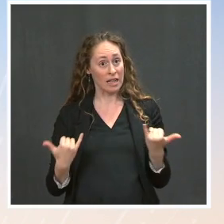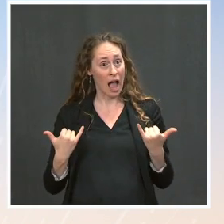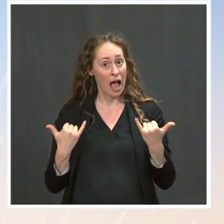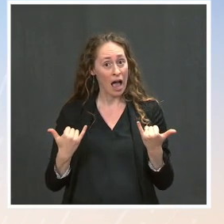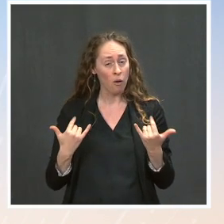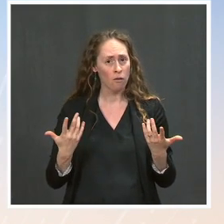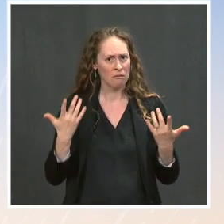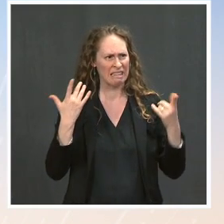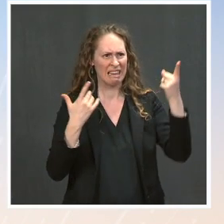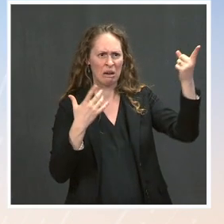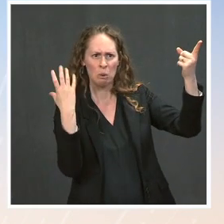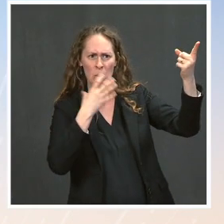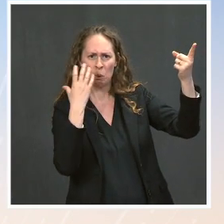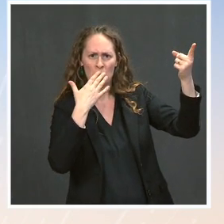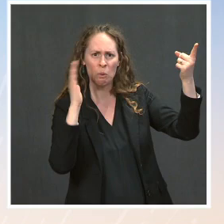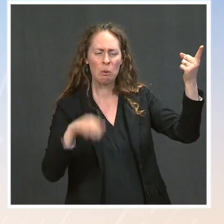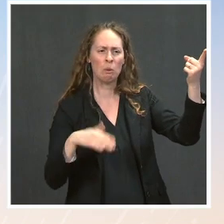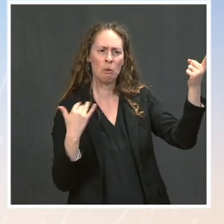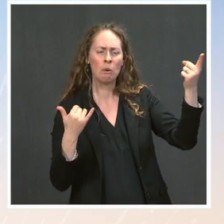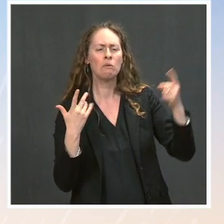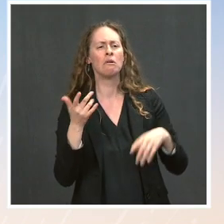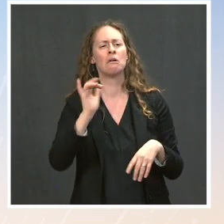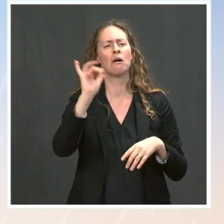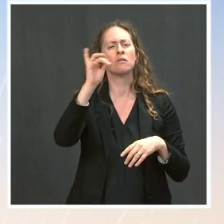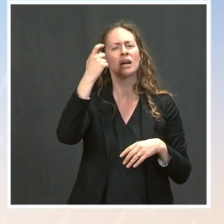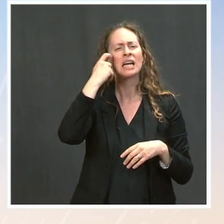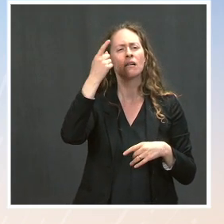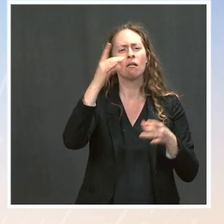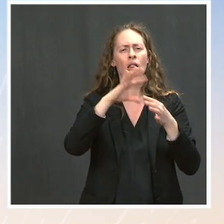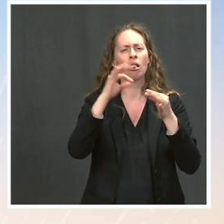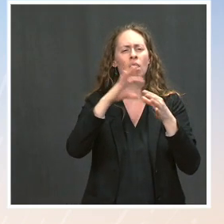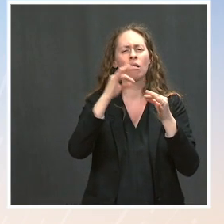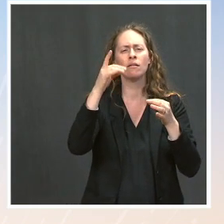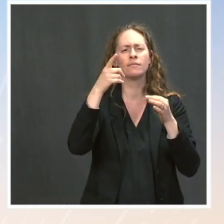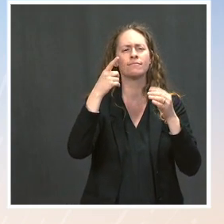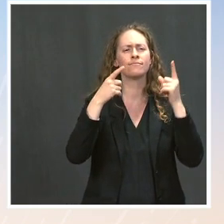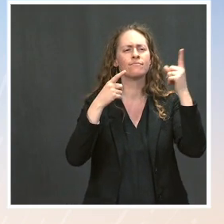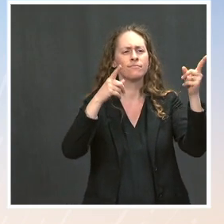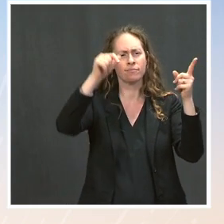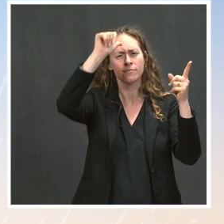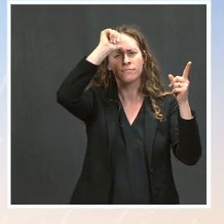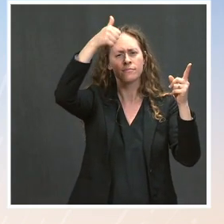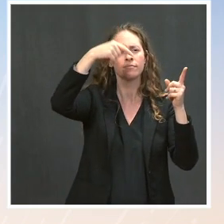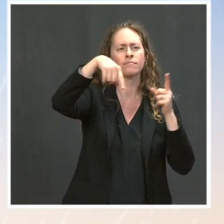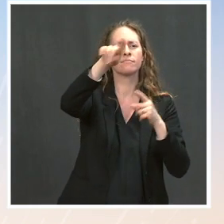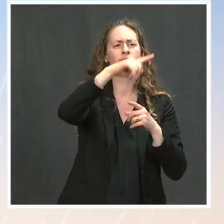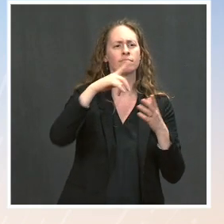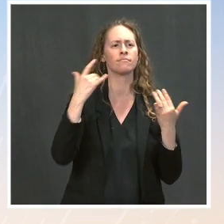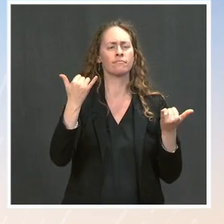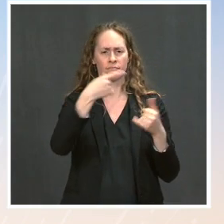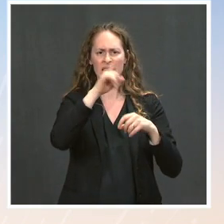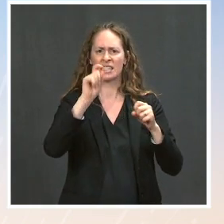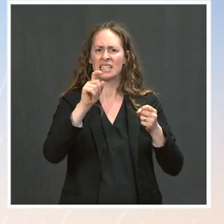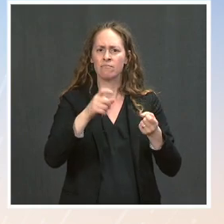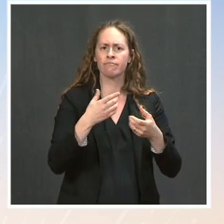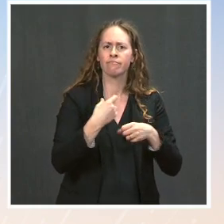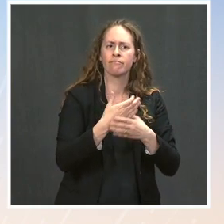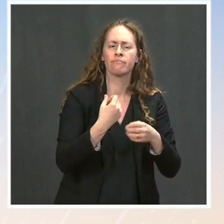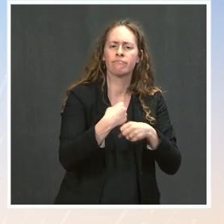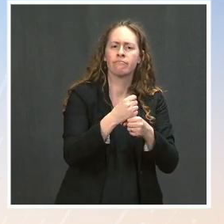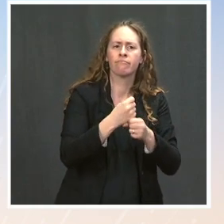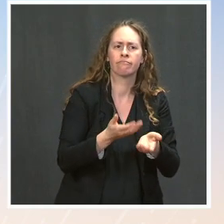India specifically, you mentioned that the idea is to get some raw materials to Indian production of the